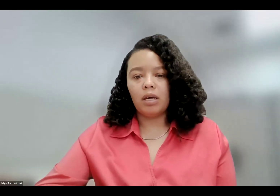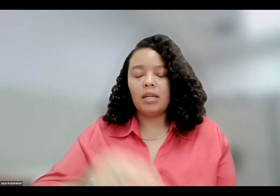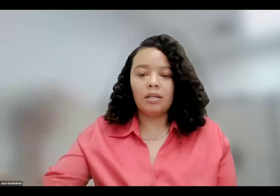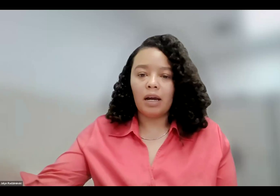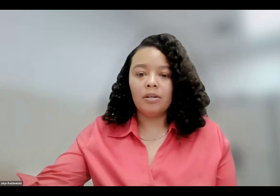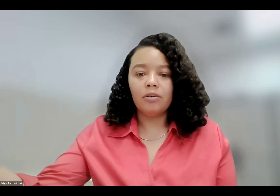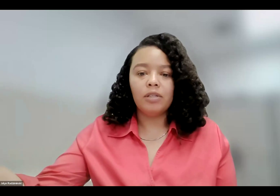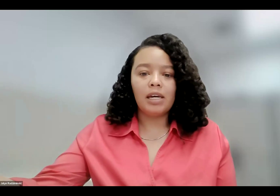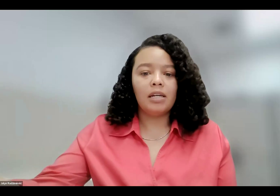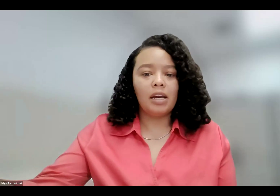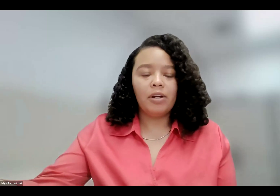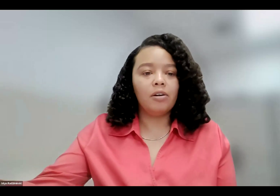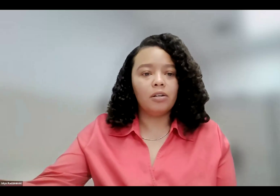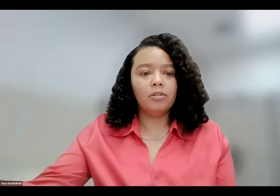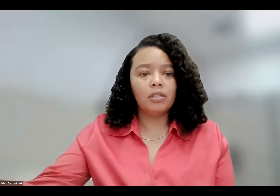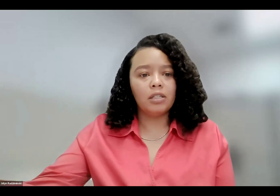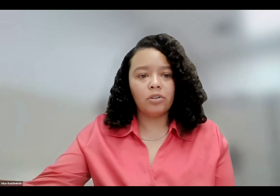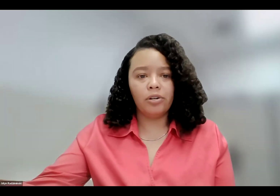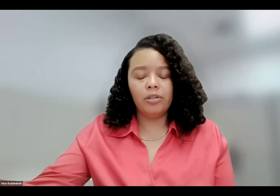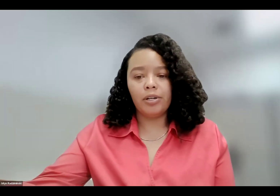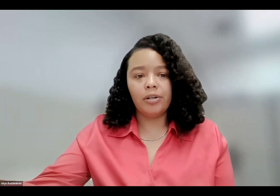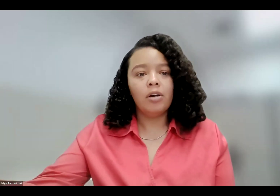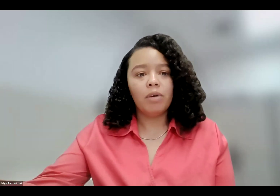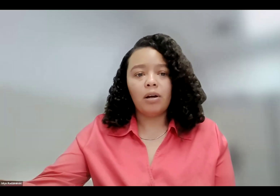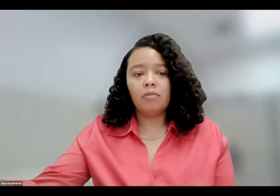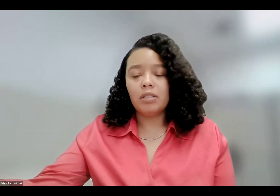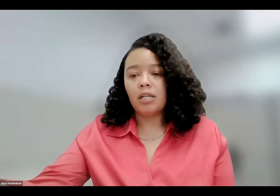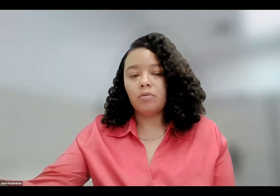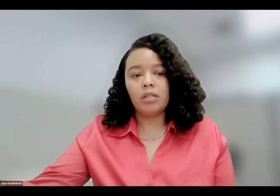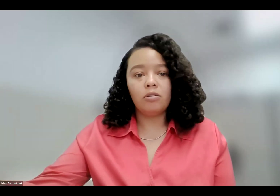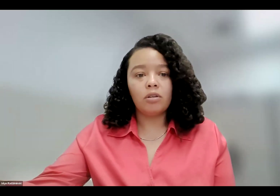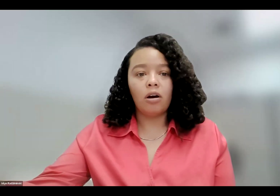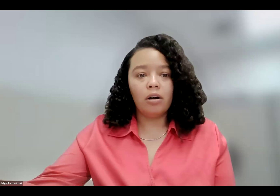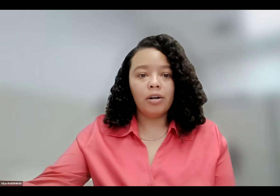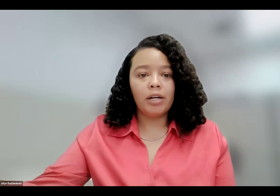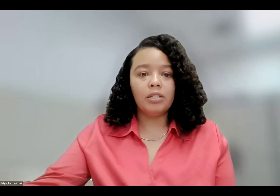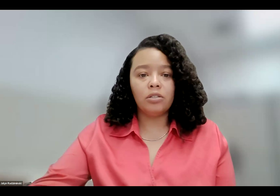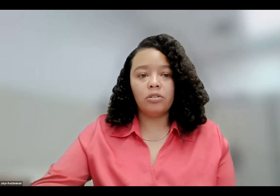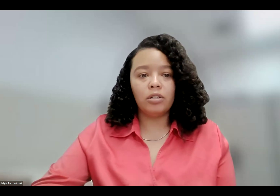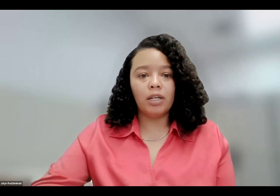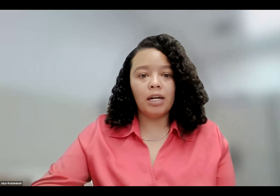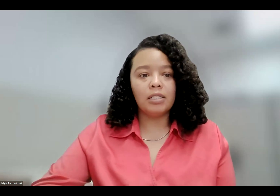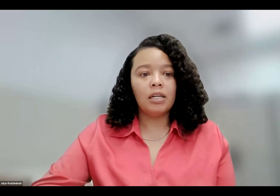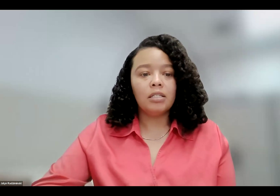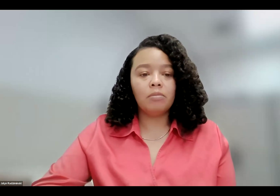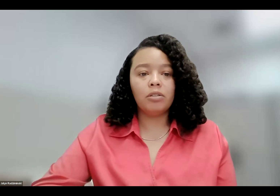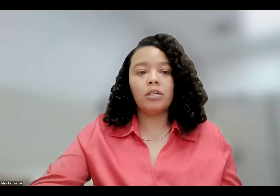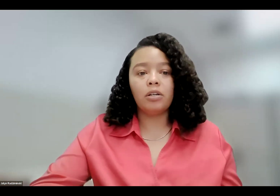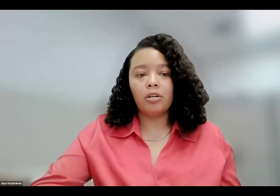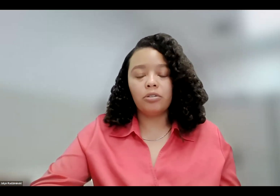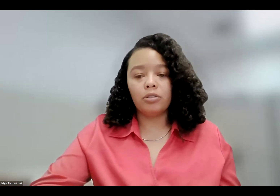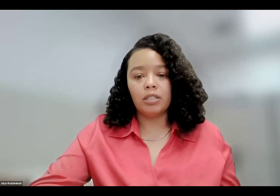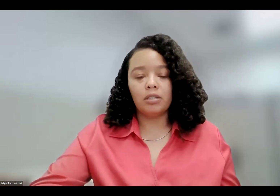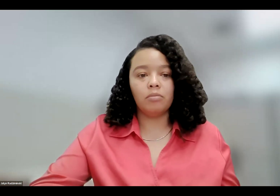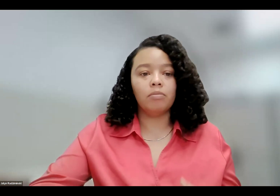oftentimes, and I know Leanne and Ariel alluded to this earlier, but oftentimes when youth are institutionalized, similar to